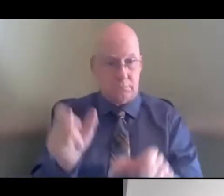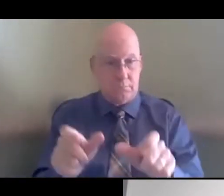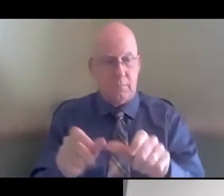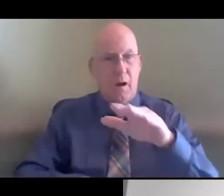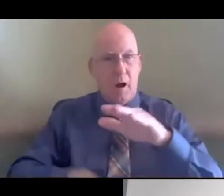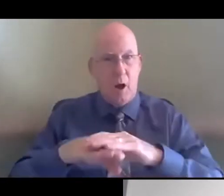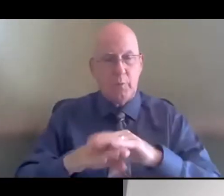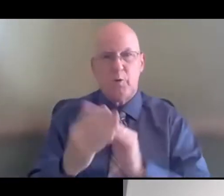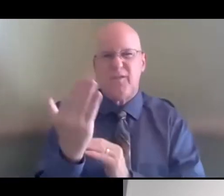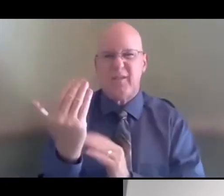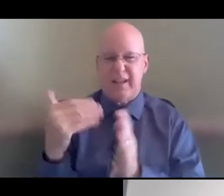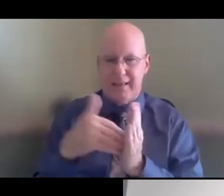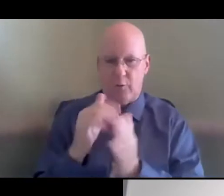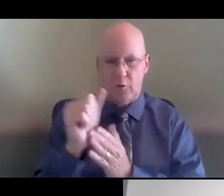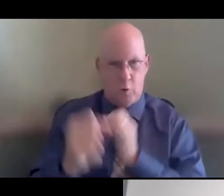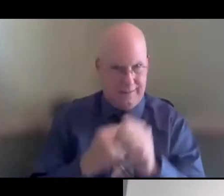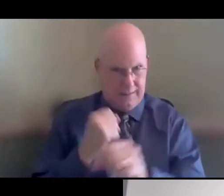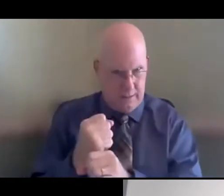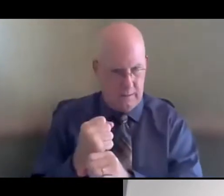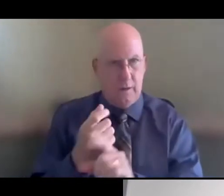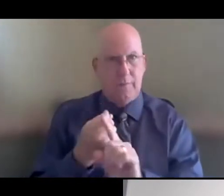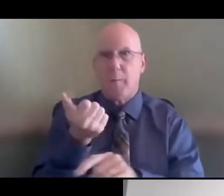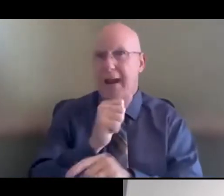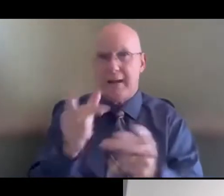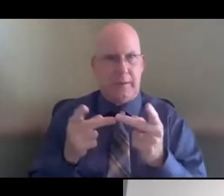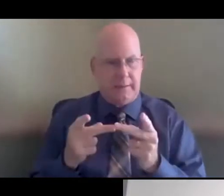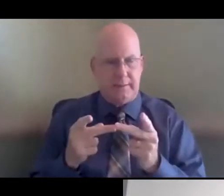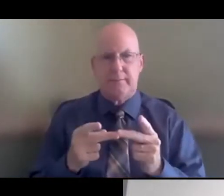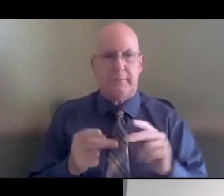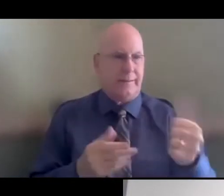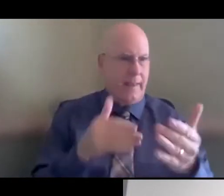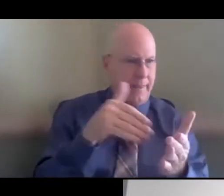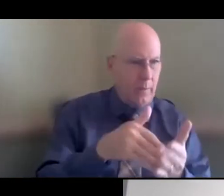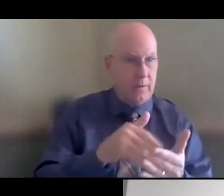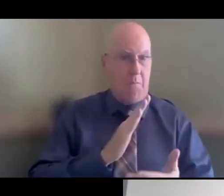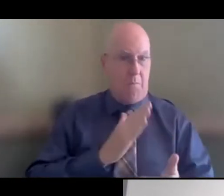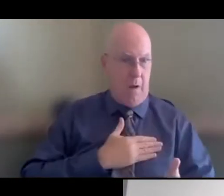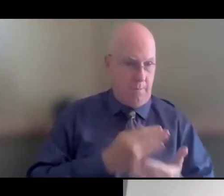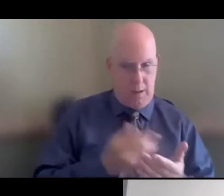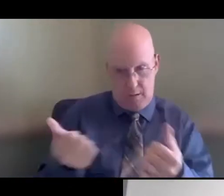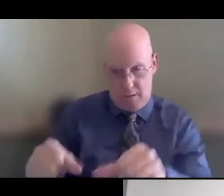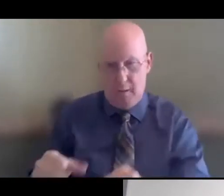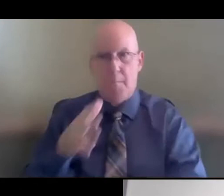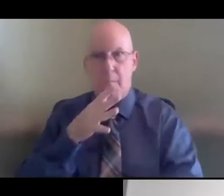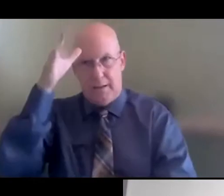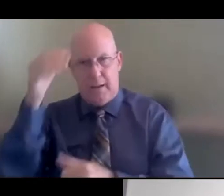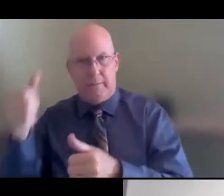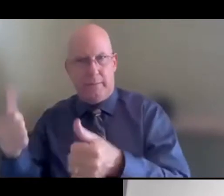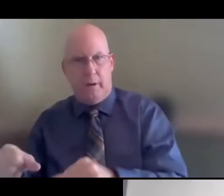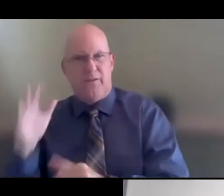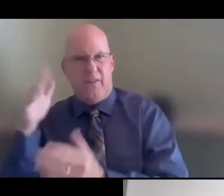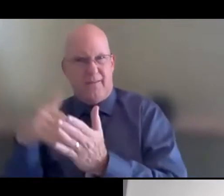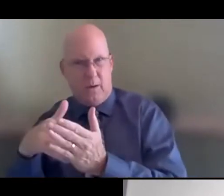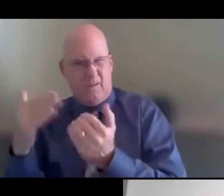$15,000 per calendar year from all sources. So if they put $10,000 of their own money, mom and dad can only chip in $5,000 for the